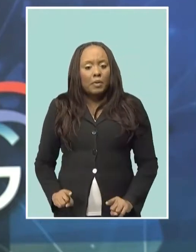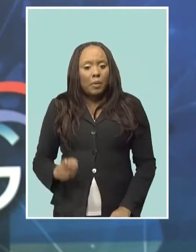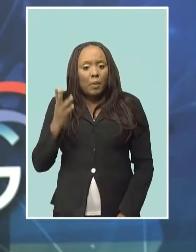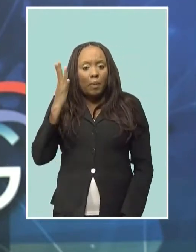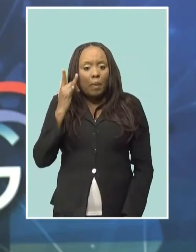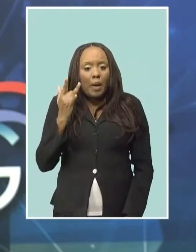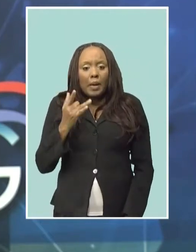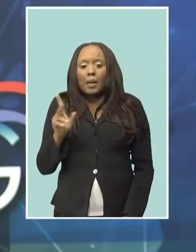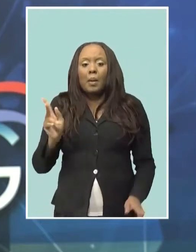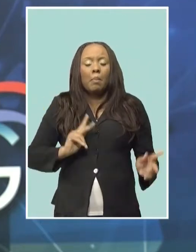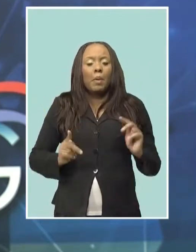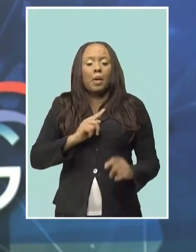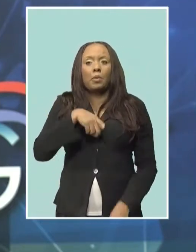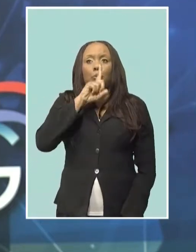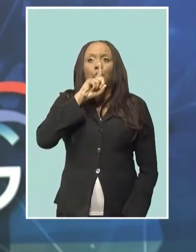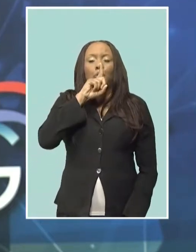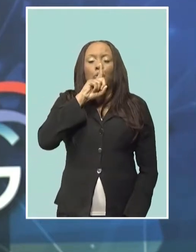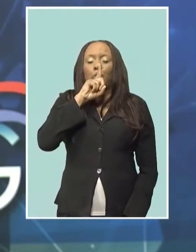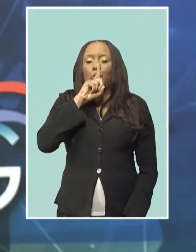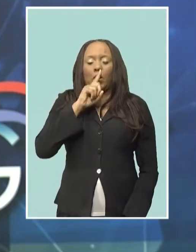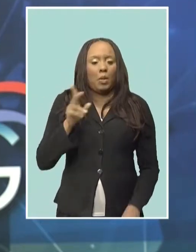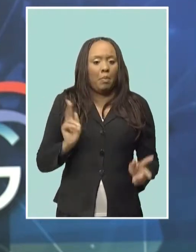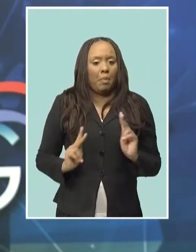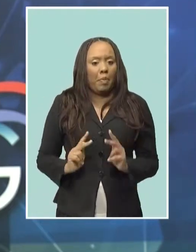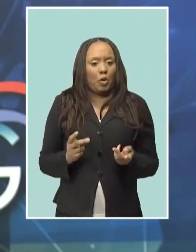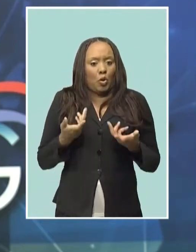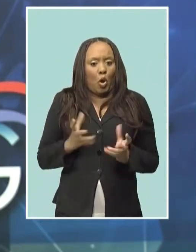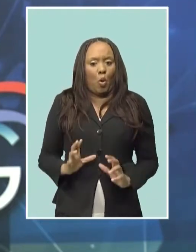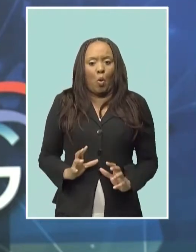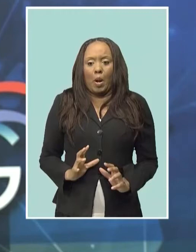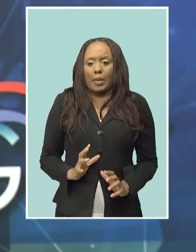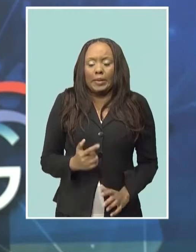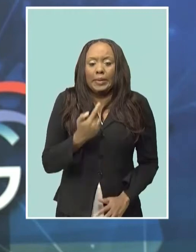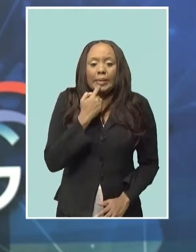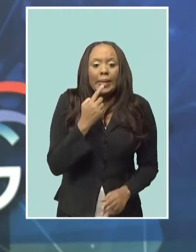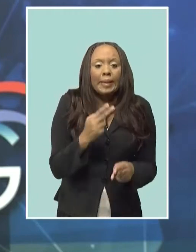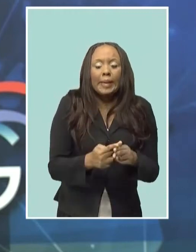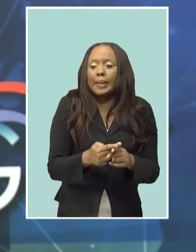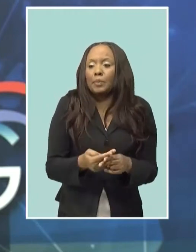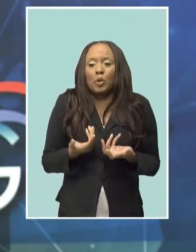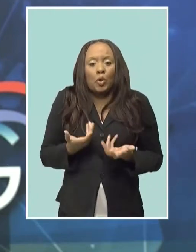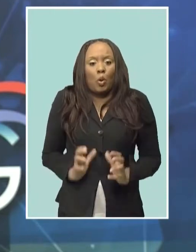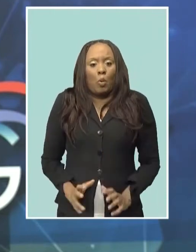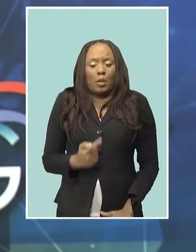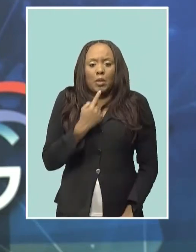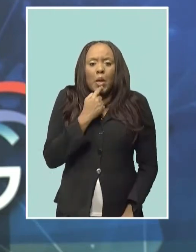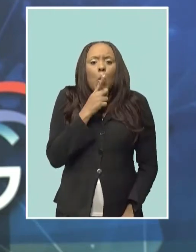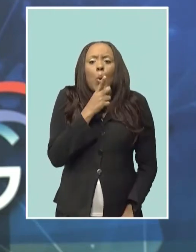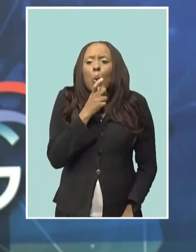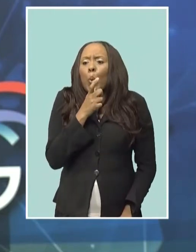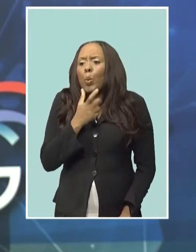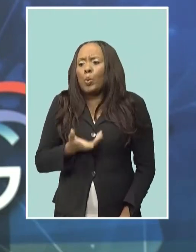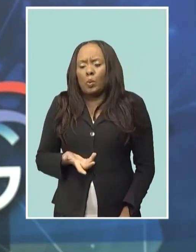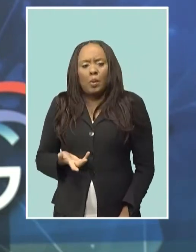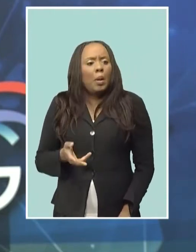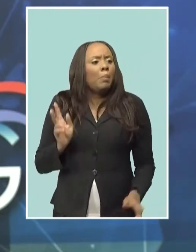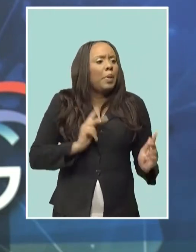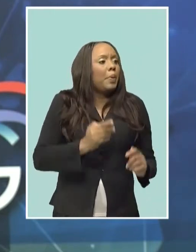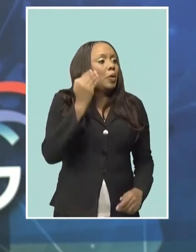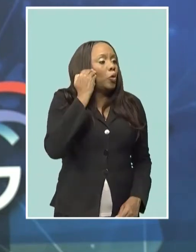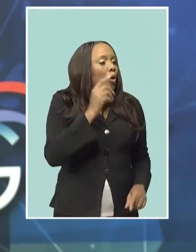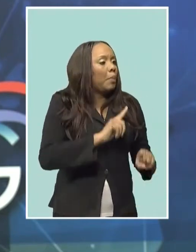CBC TV8's current affairs program, The People's Business, last evening, which examined the topic putting a handle on local